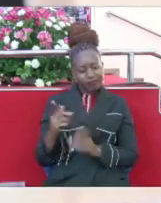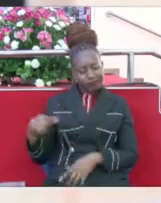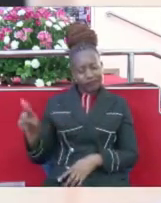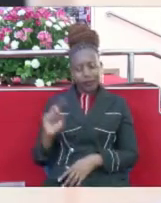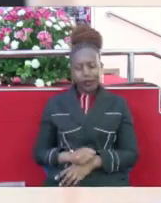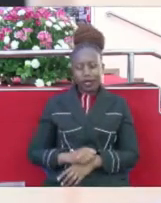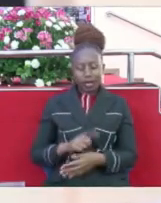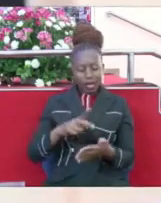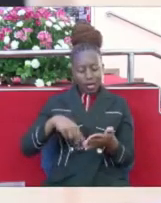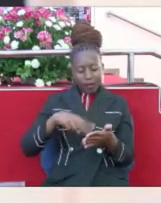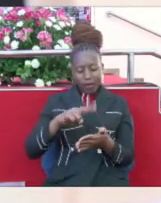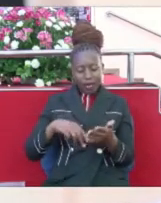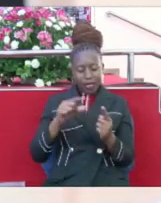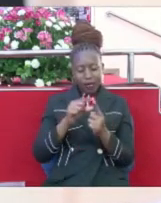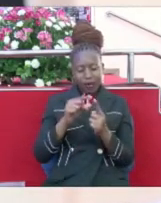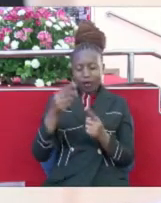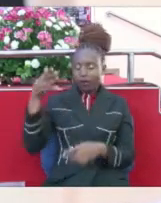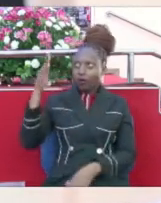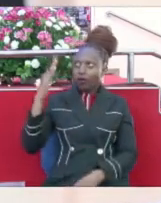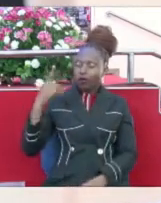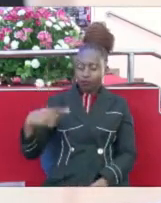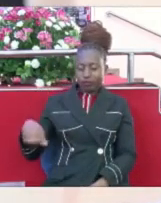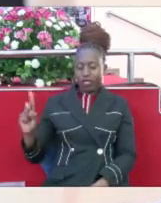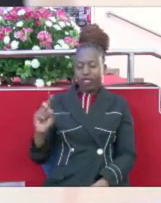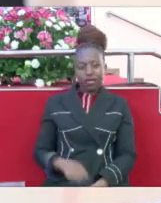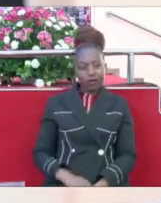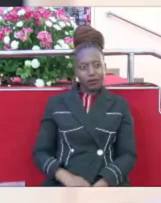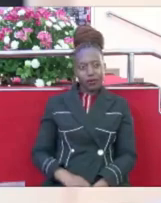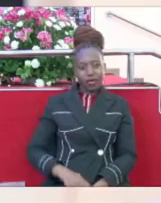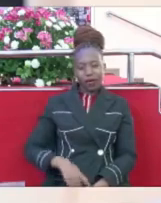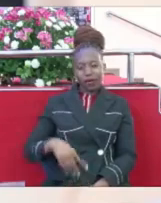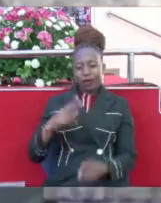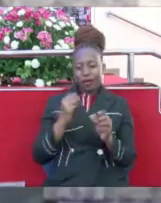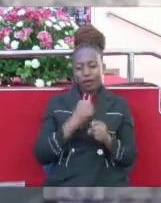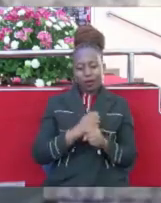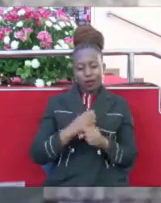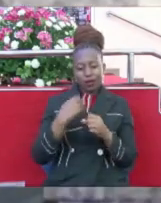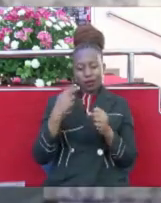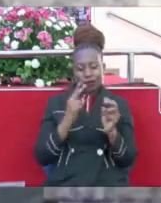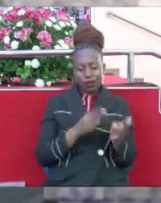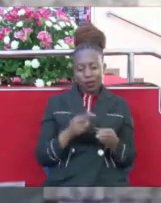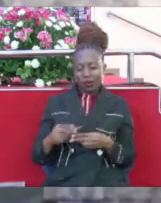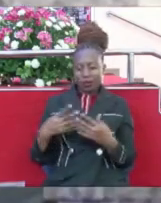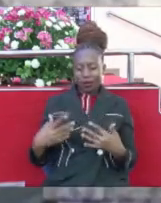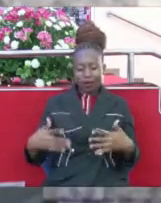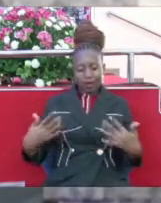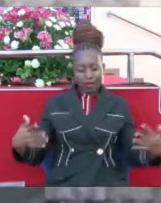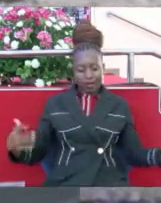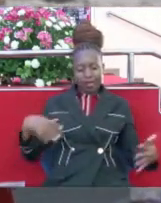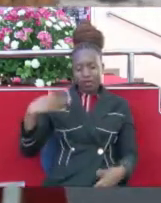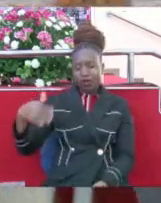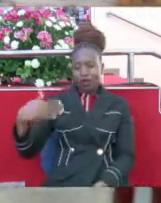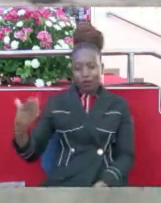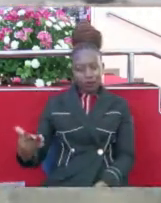Tick. You know, so we put ticks on a daily basis. But if someone walked to